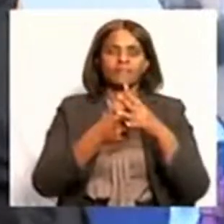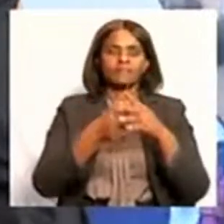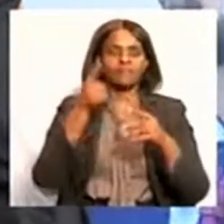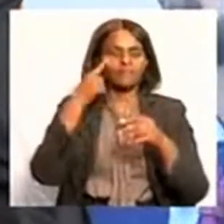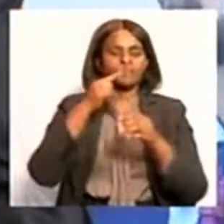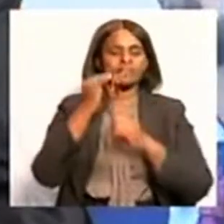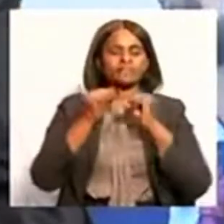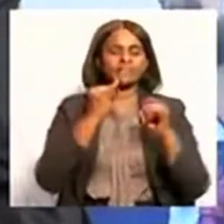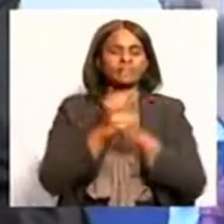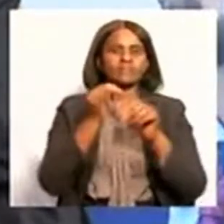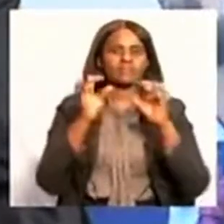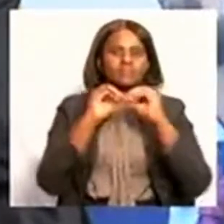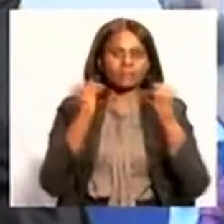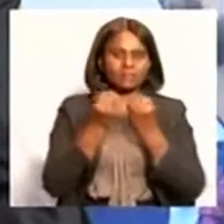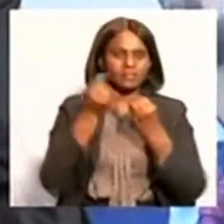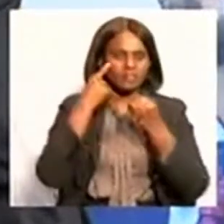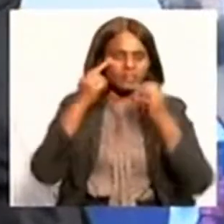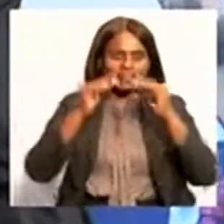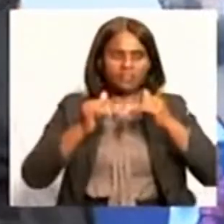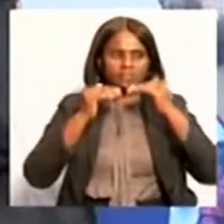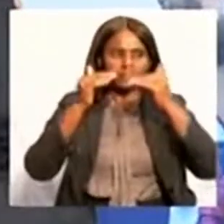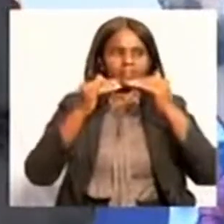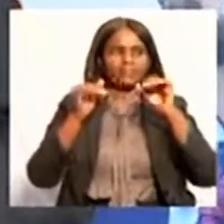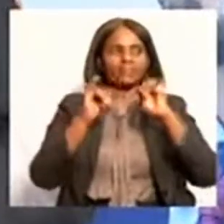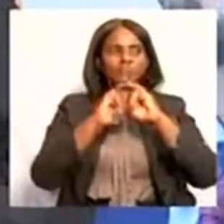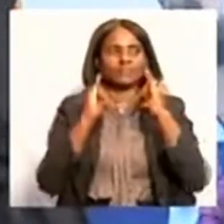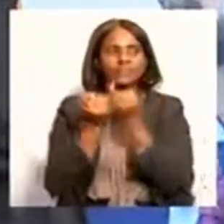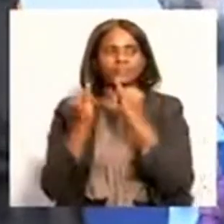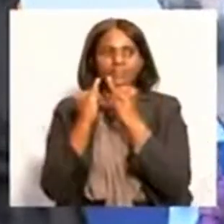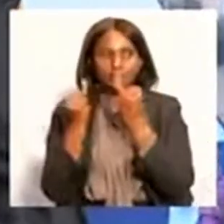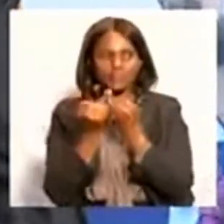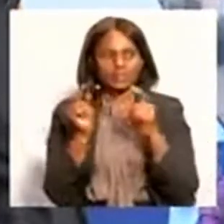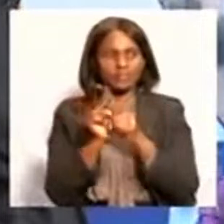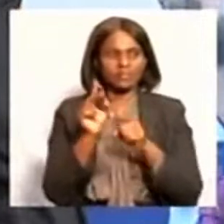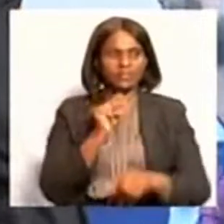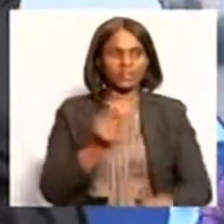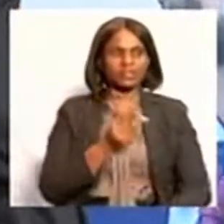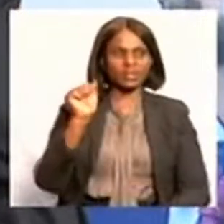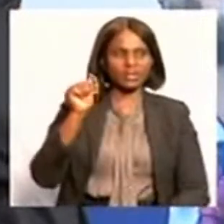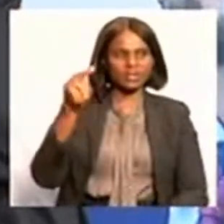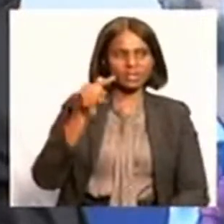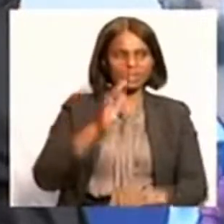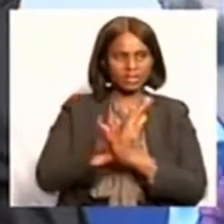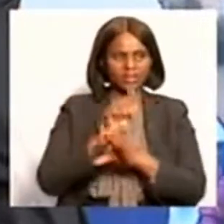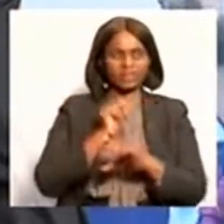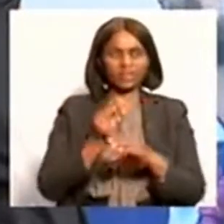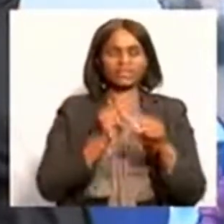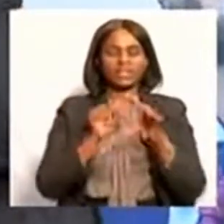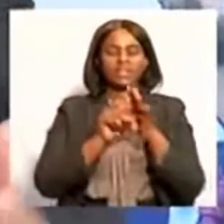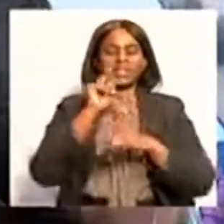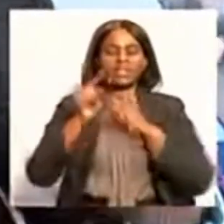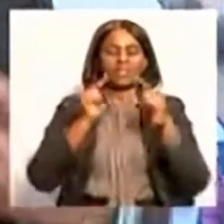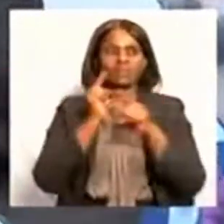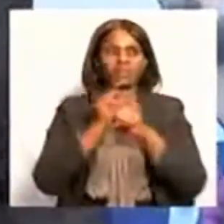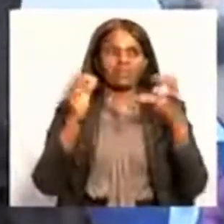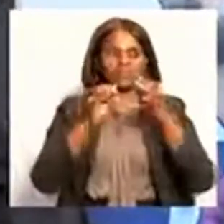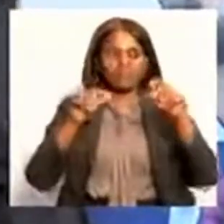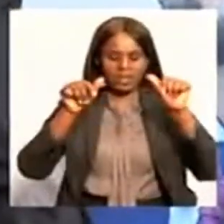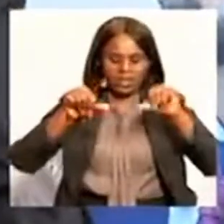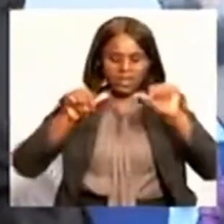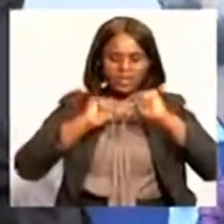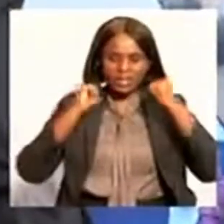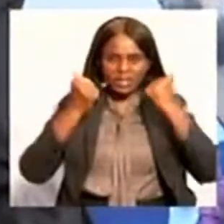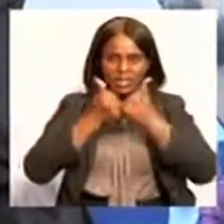International Organization of Supreme Audit Institutions. Yes. As Auditor General Zambia, we belong to a global community of Auditor Generals around